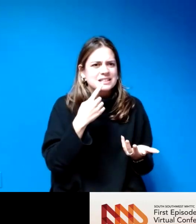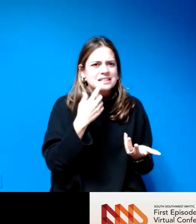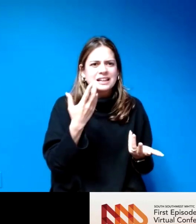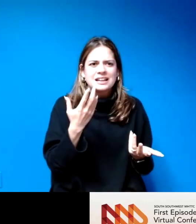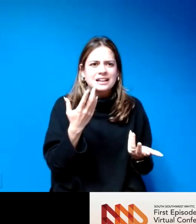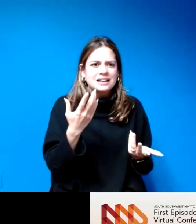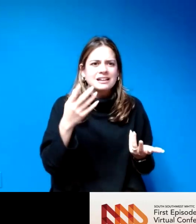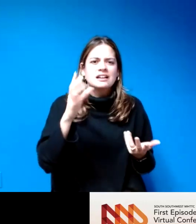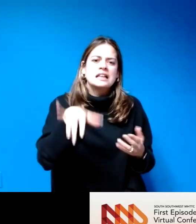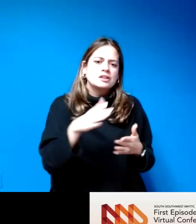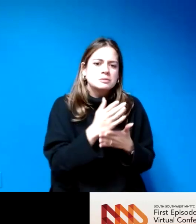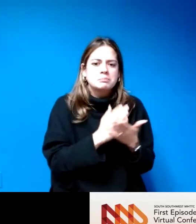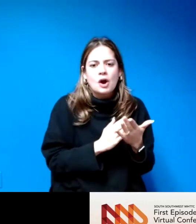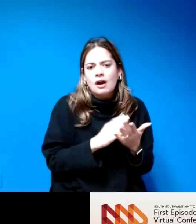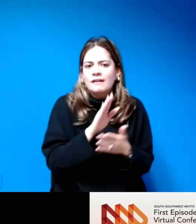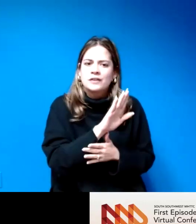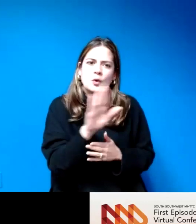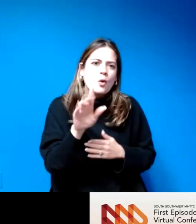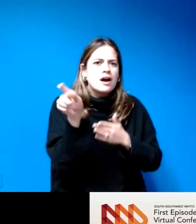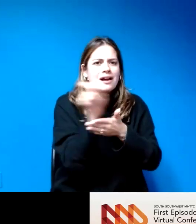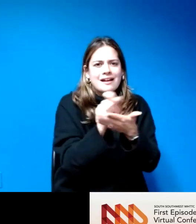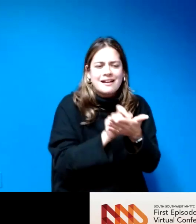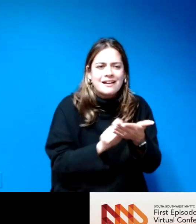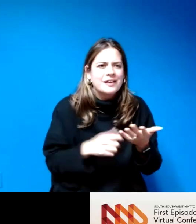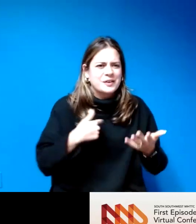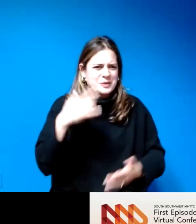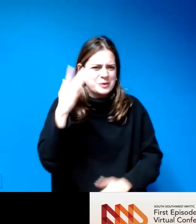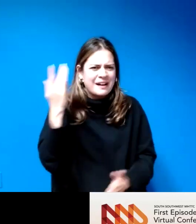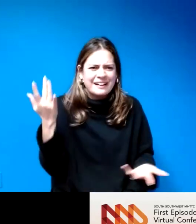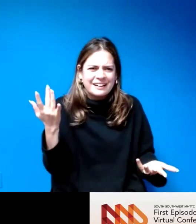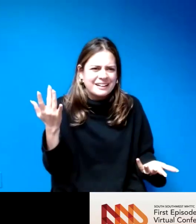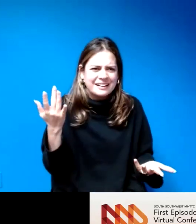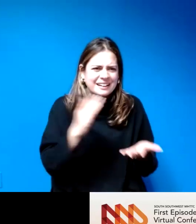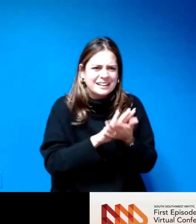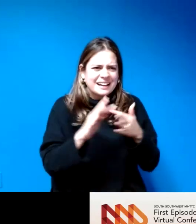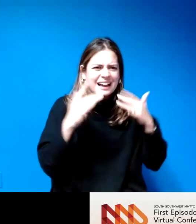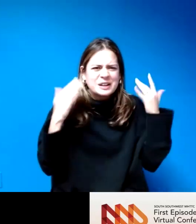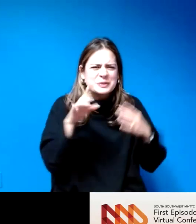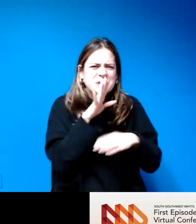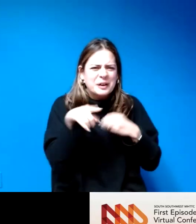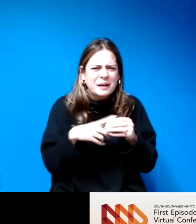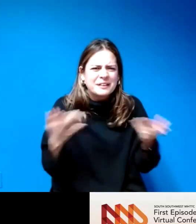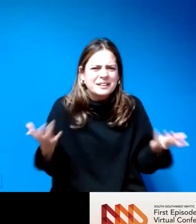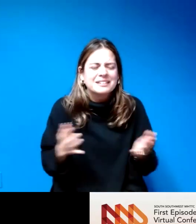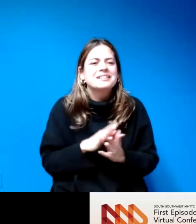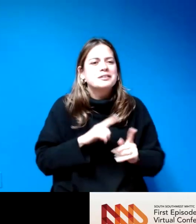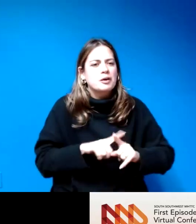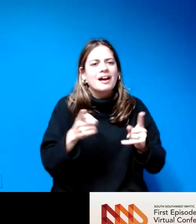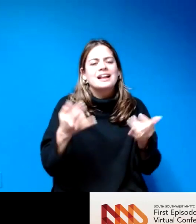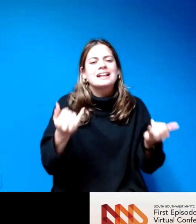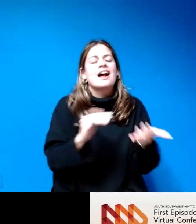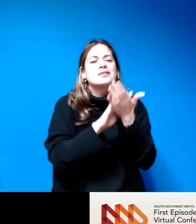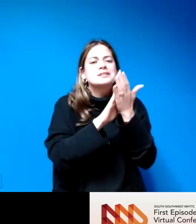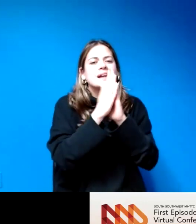your dissertation findings, right? Like, what do you mean kindness this week? What are you talking about? But then it has become a